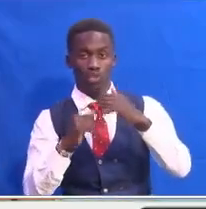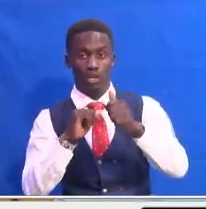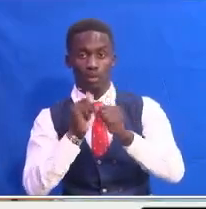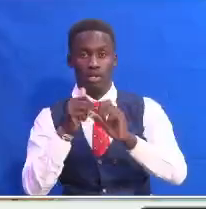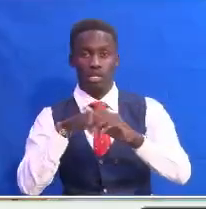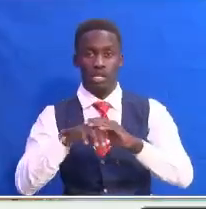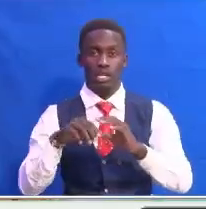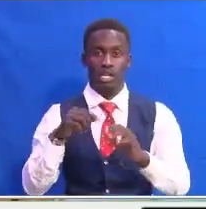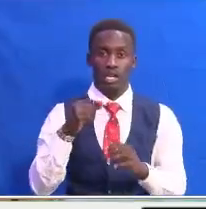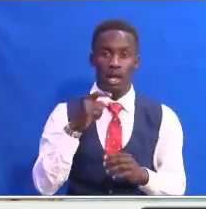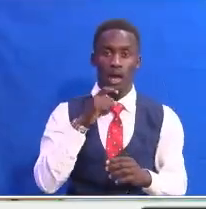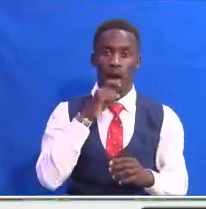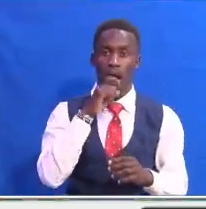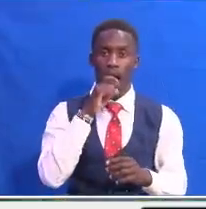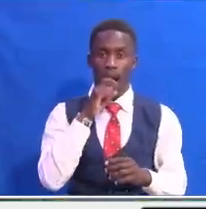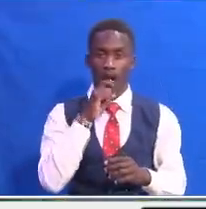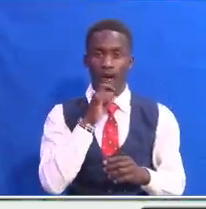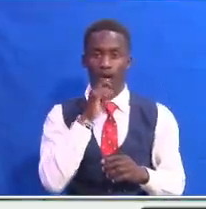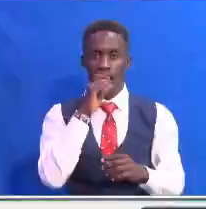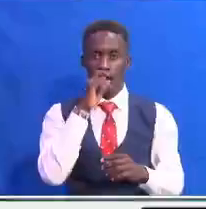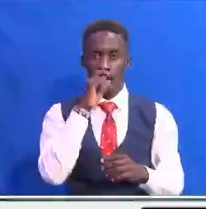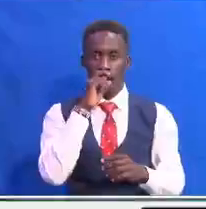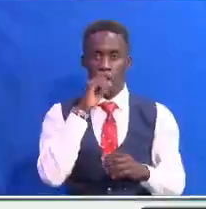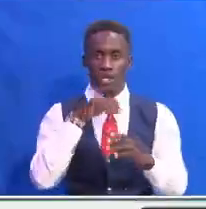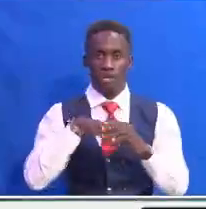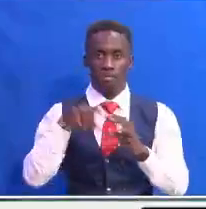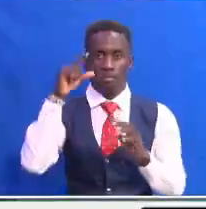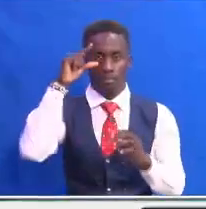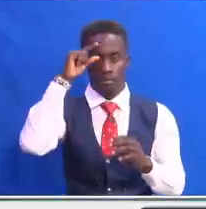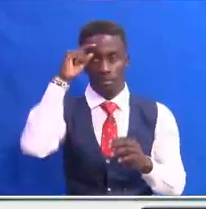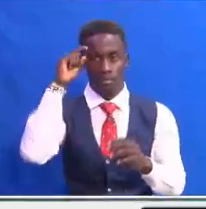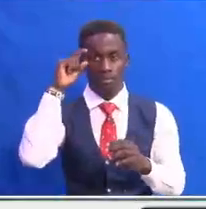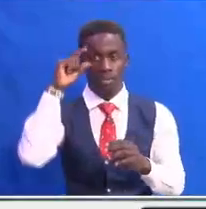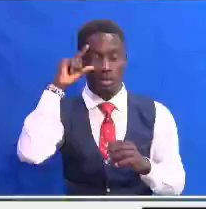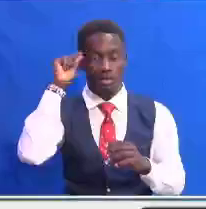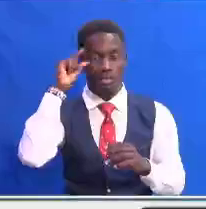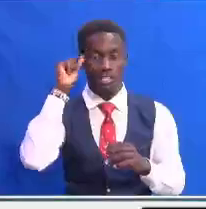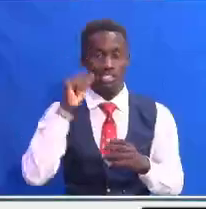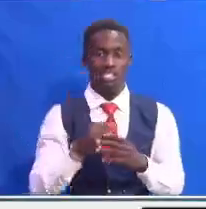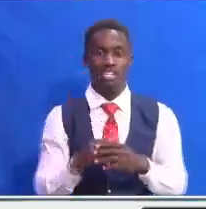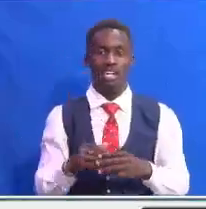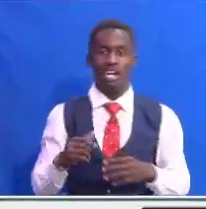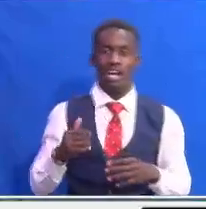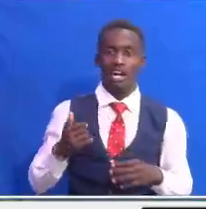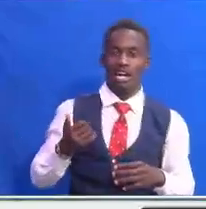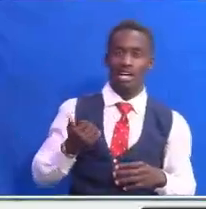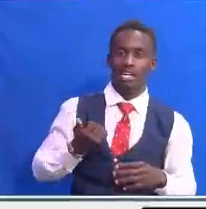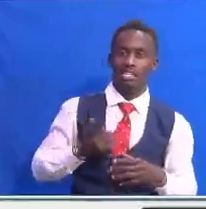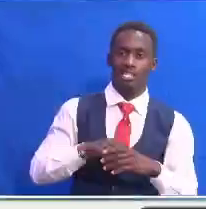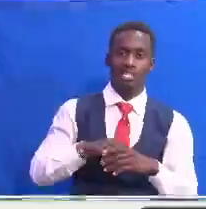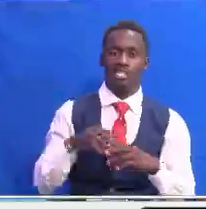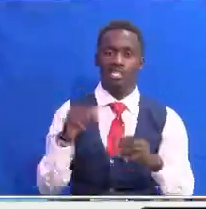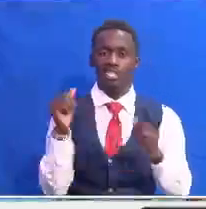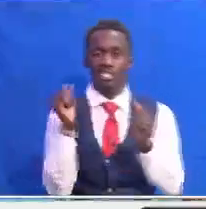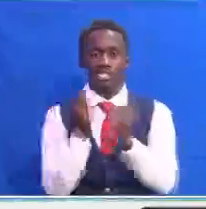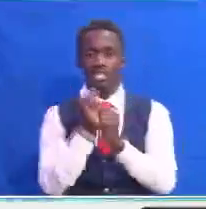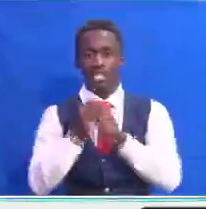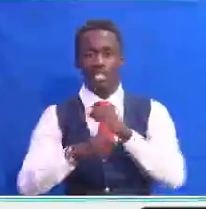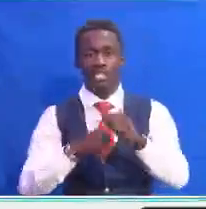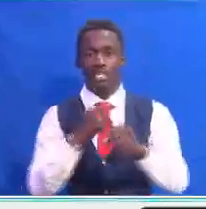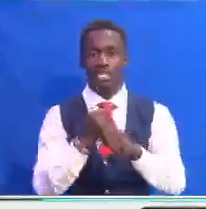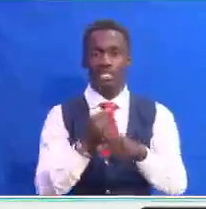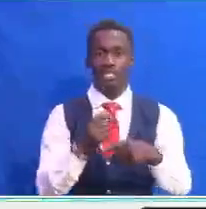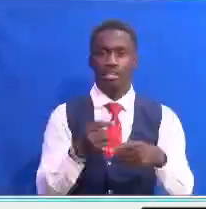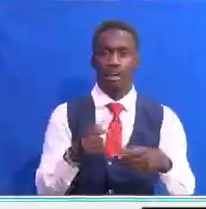Academy in Mombasa. Bandari swimmers made a podium sweep in girls 10 years 100 meters a